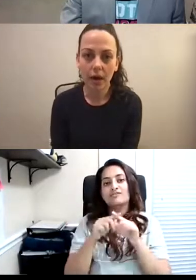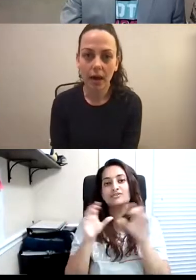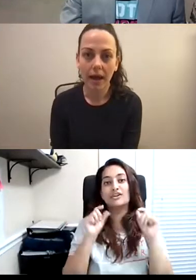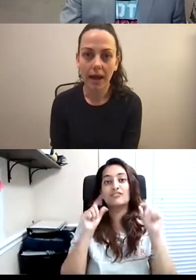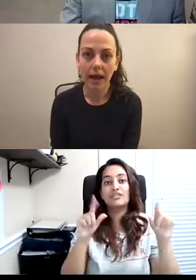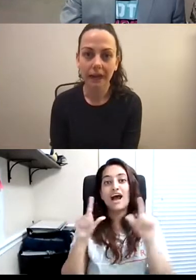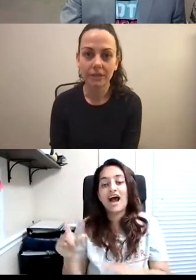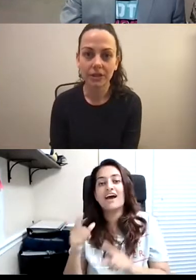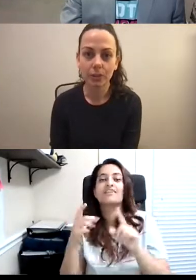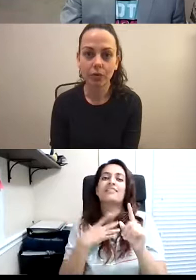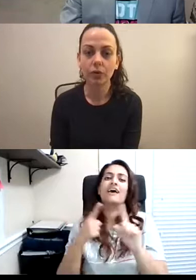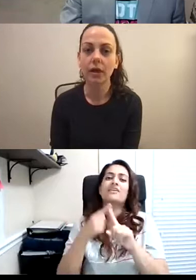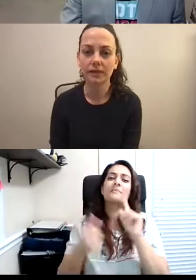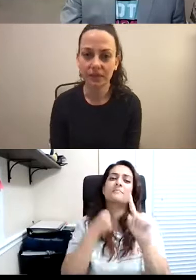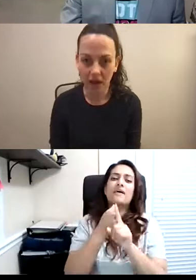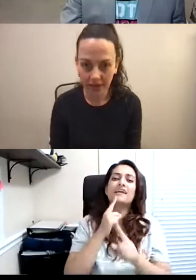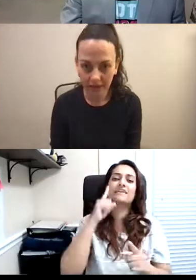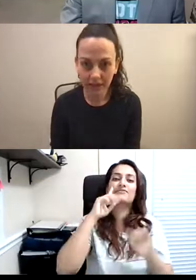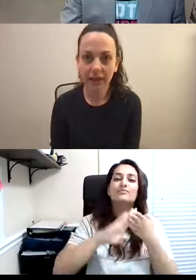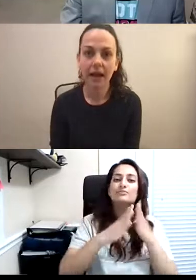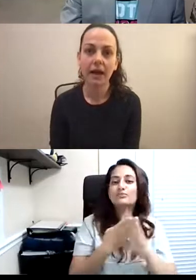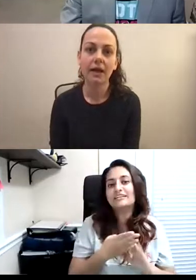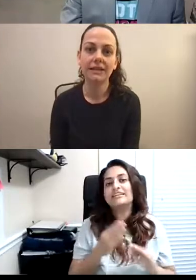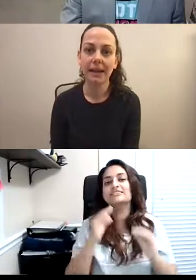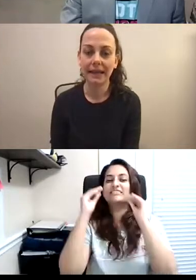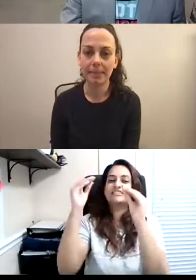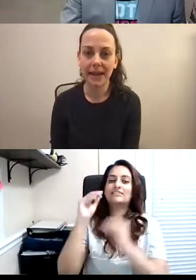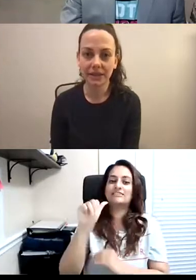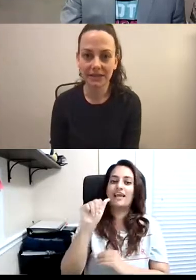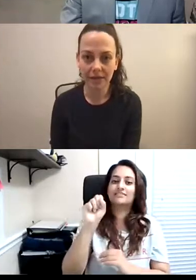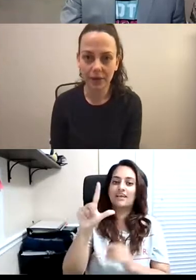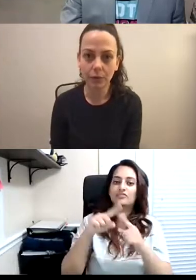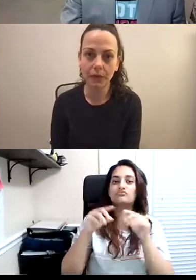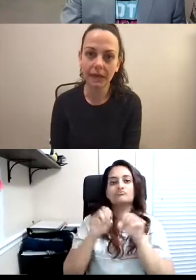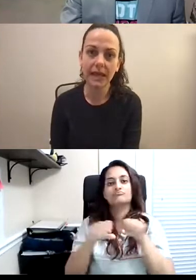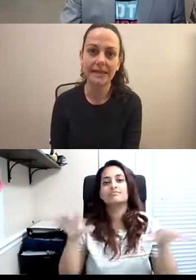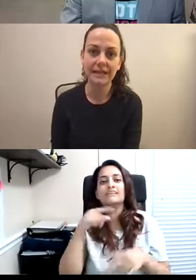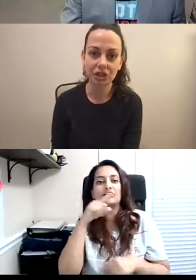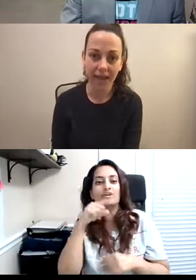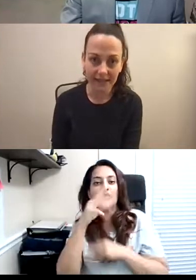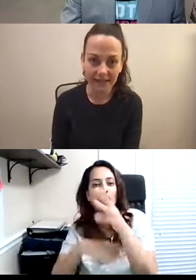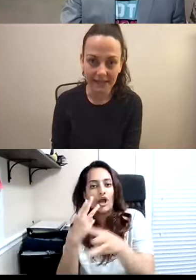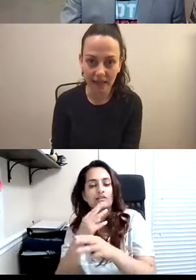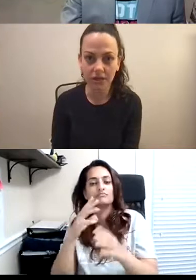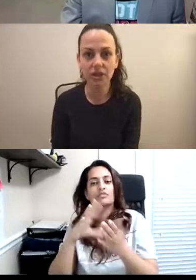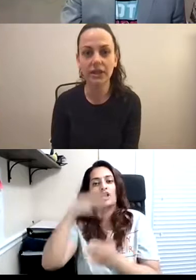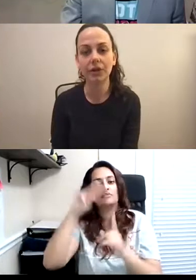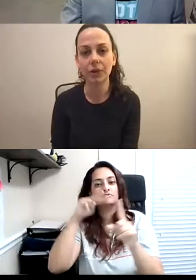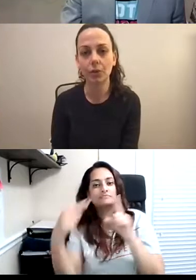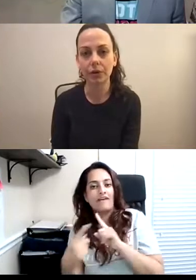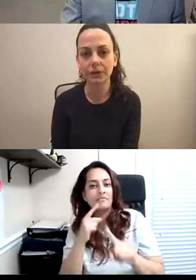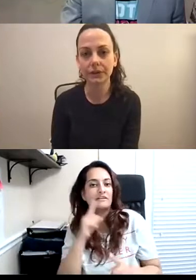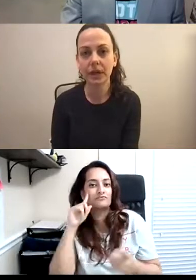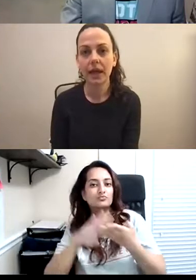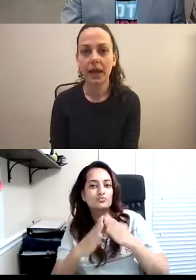also I am someone who loves vlogging to make an impact on the deaf community and teach ASL to the